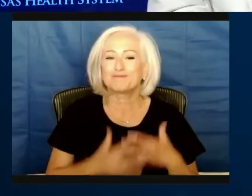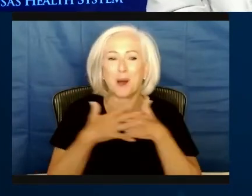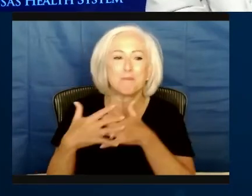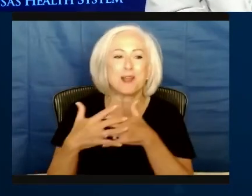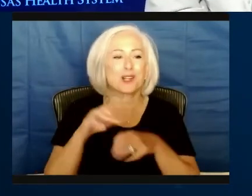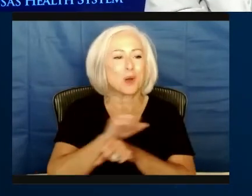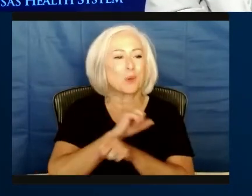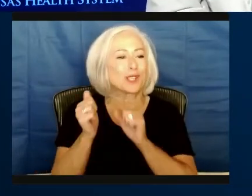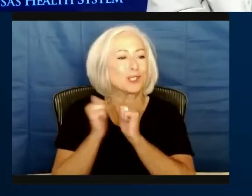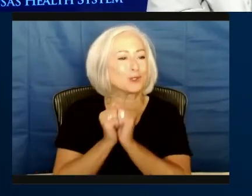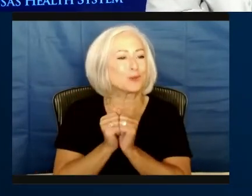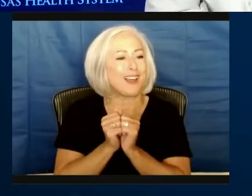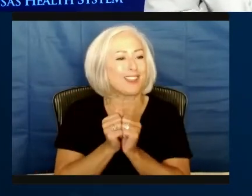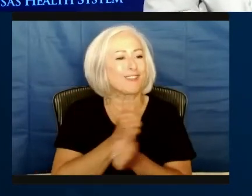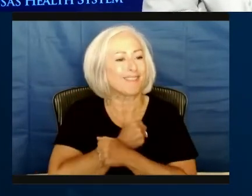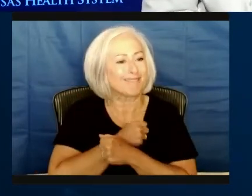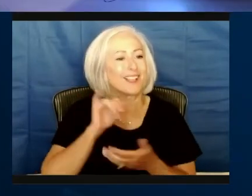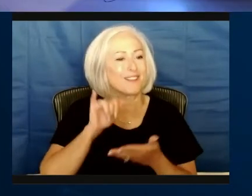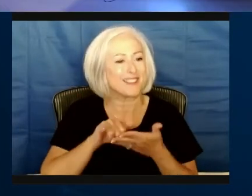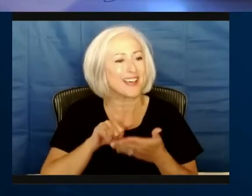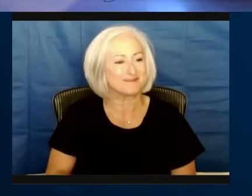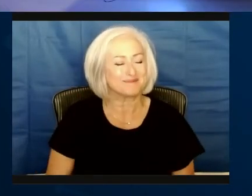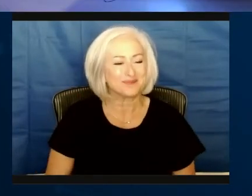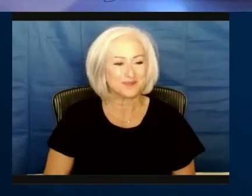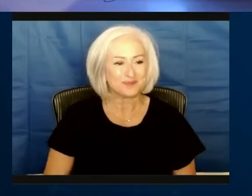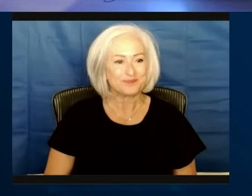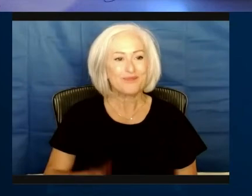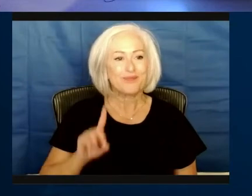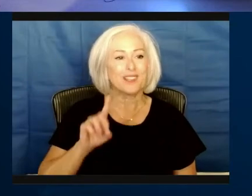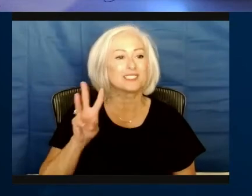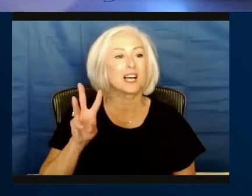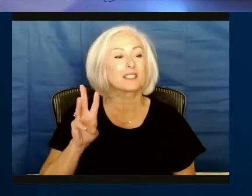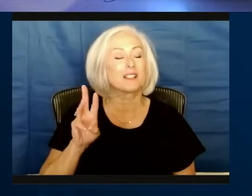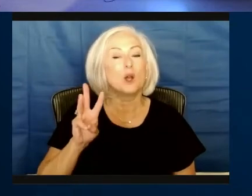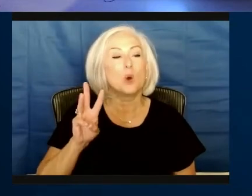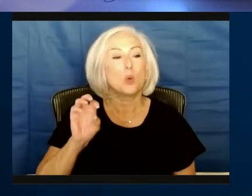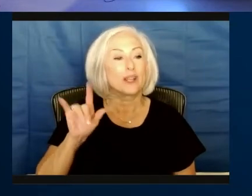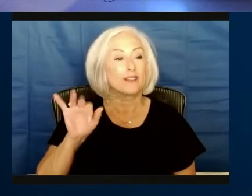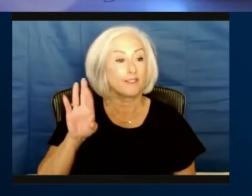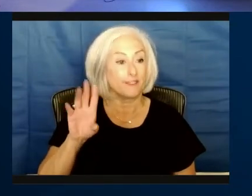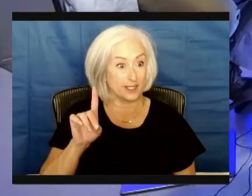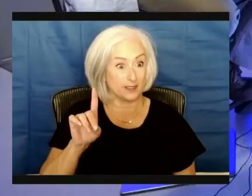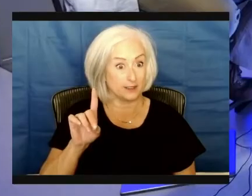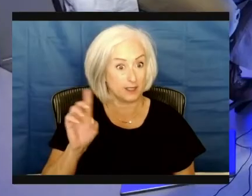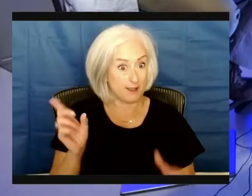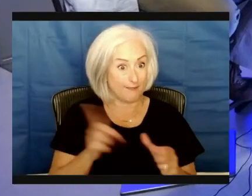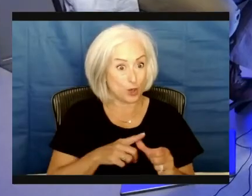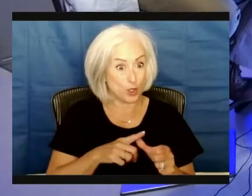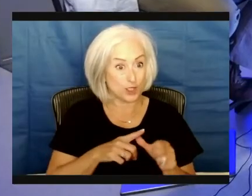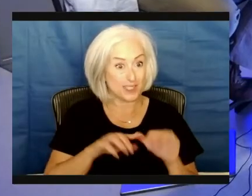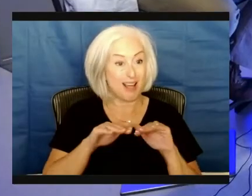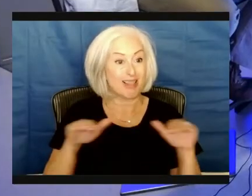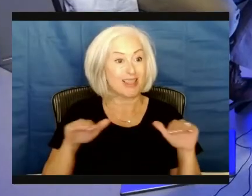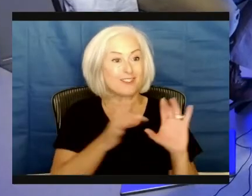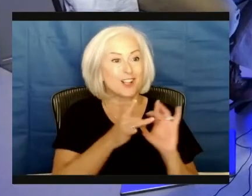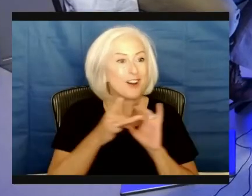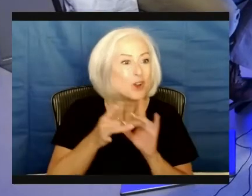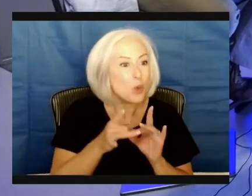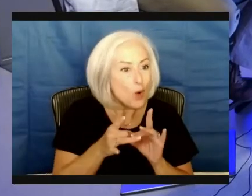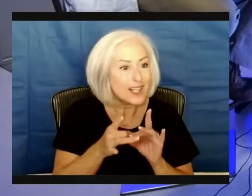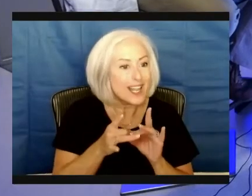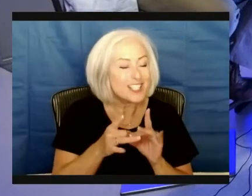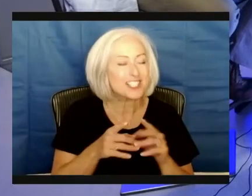final thoughts. I would just say, I think, one, the level of coordination involved, people can see what an incredible effort this